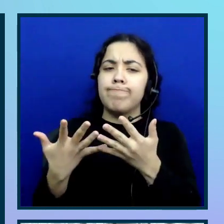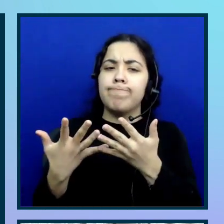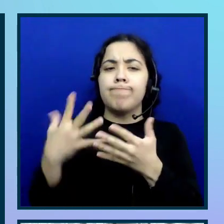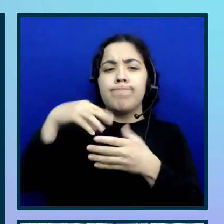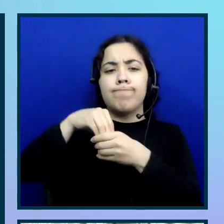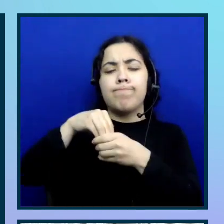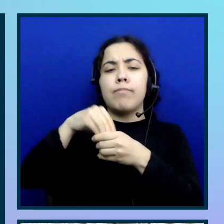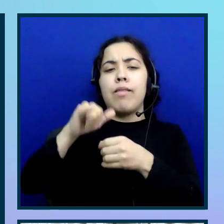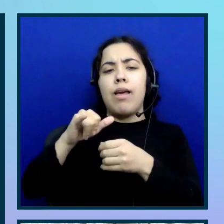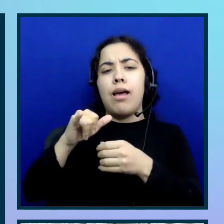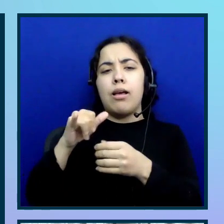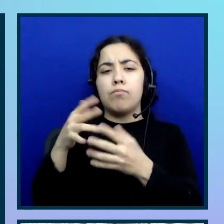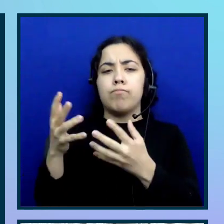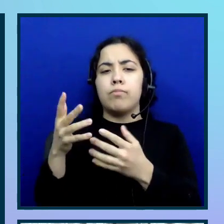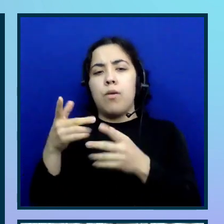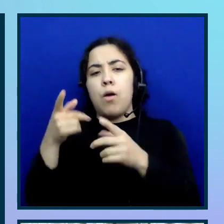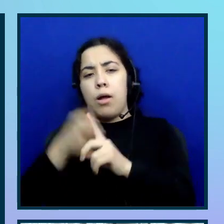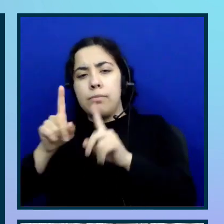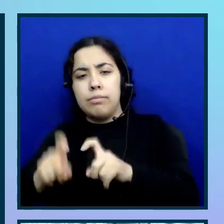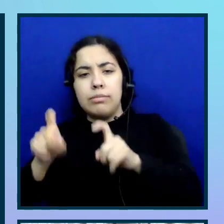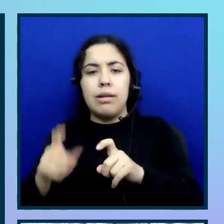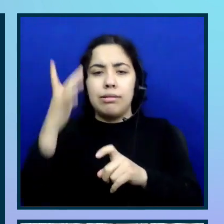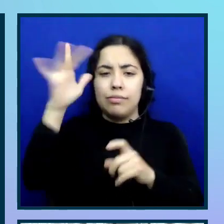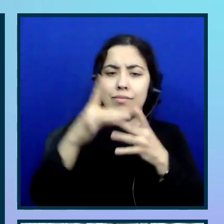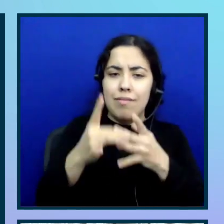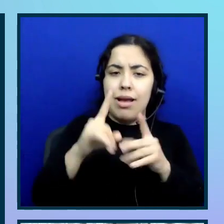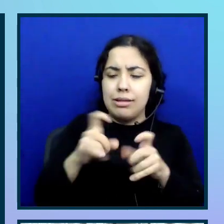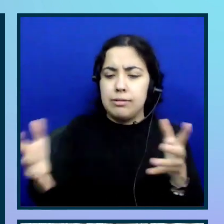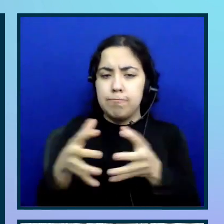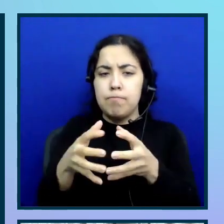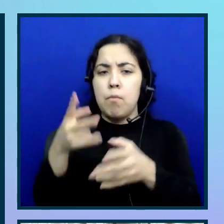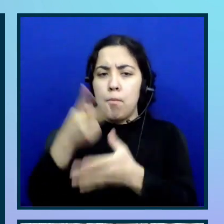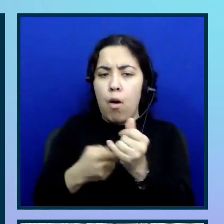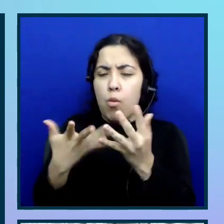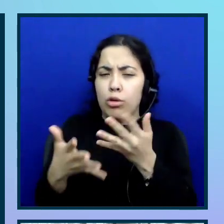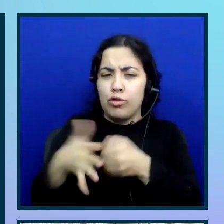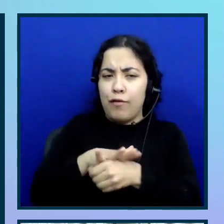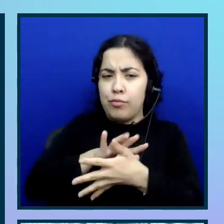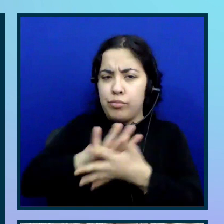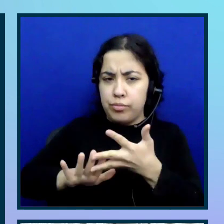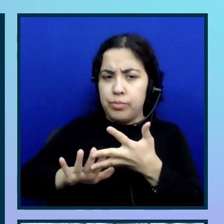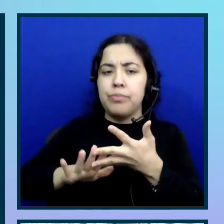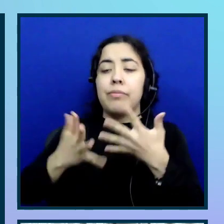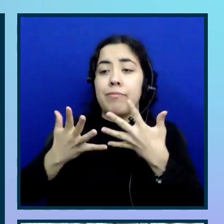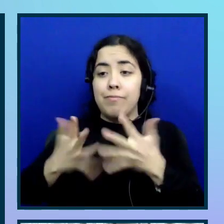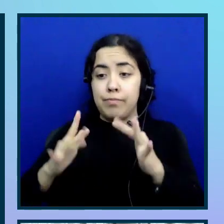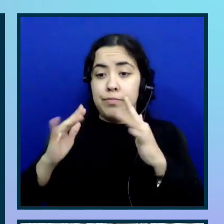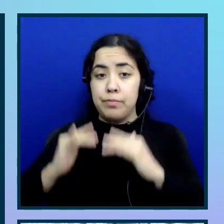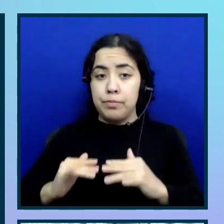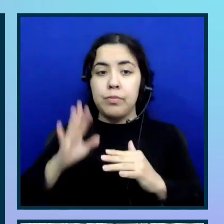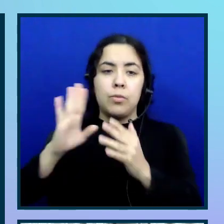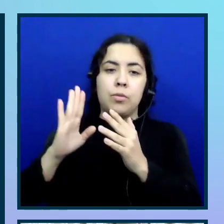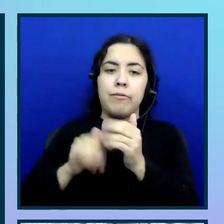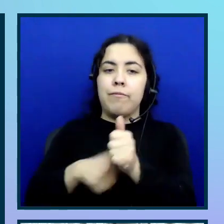and intelligent guided testing, and talk a little bit about what's covered by the combination of those two steps. Finally, we will